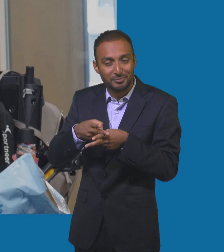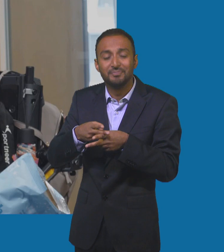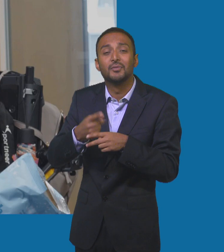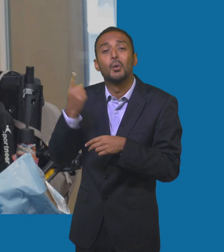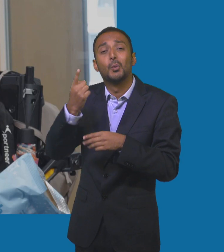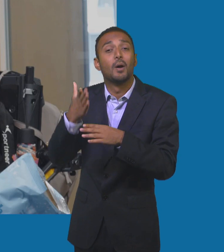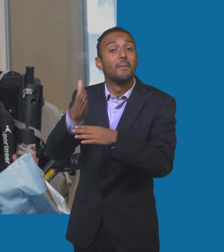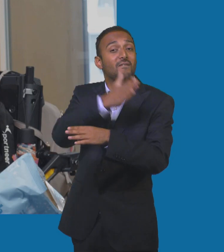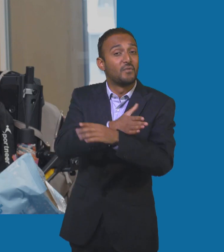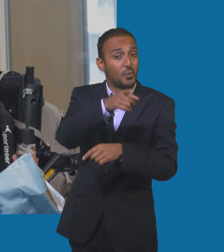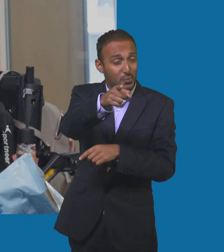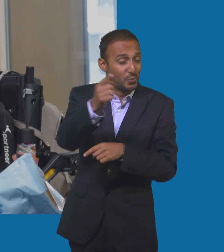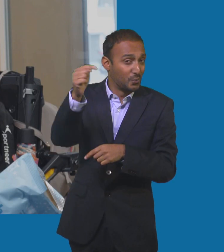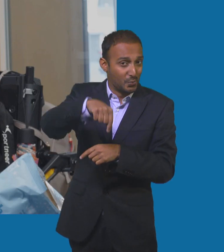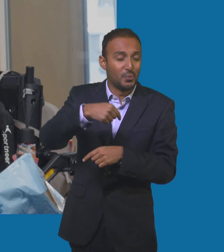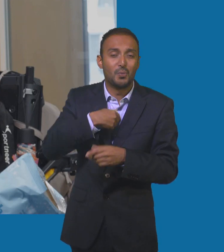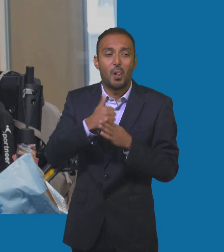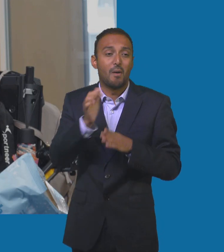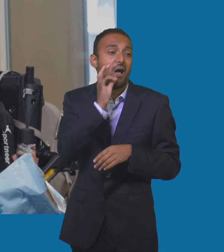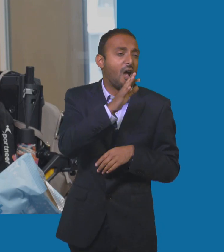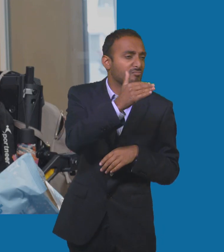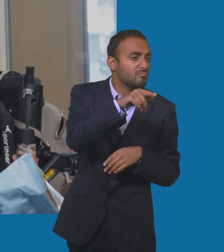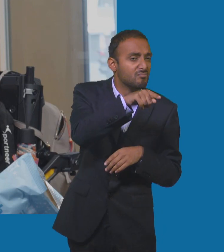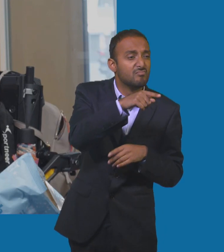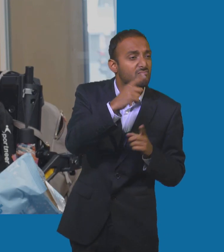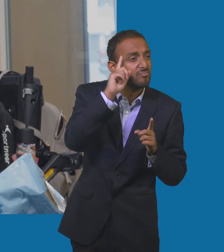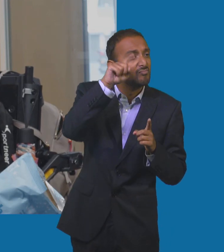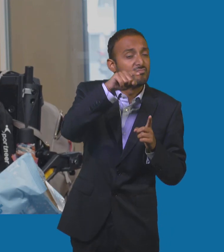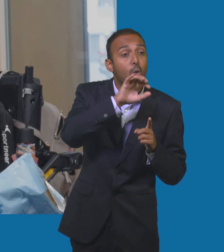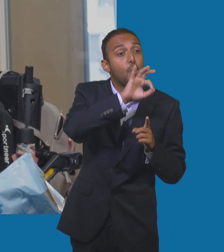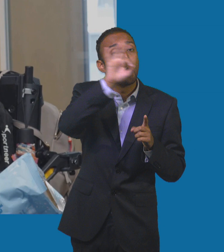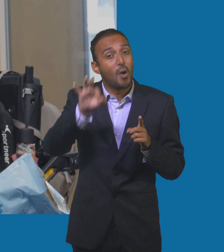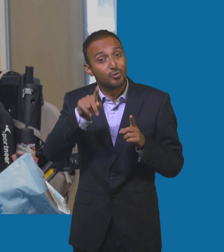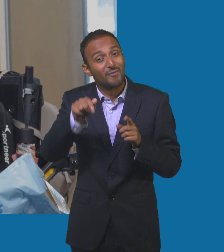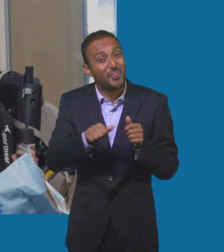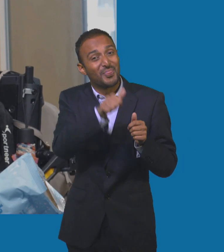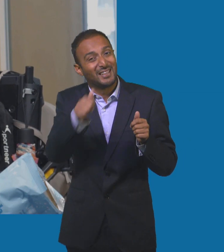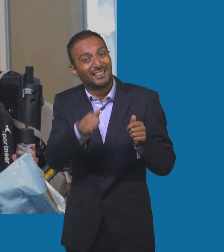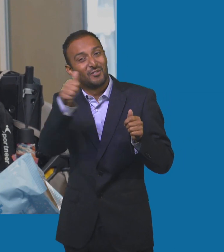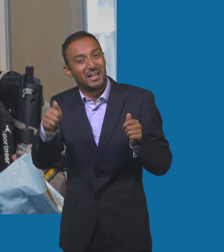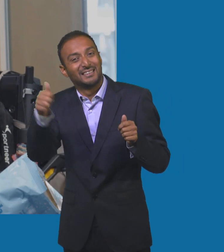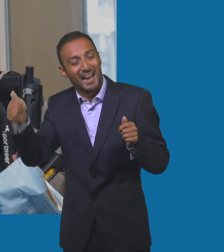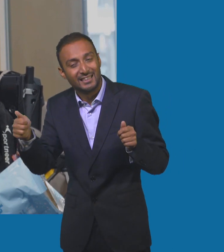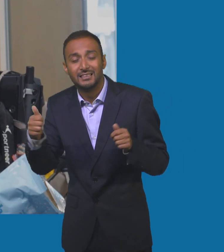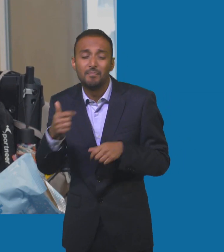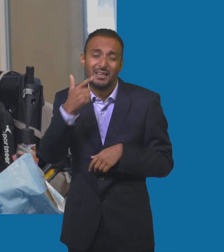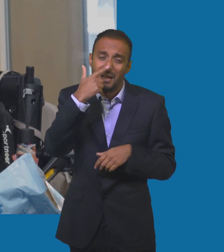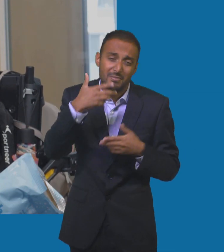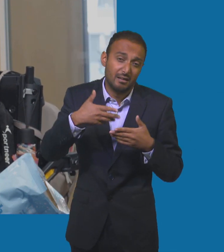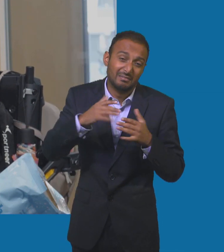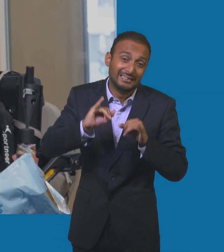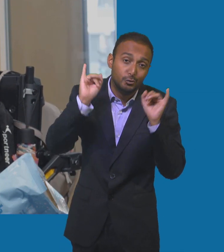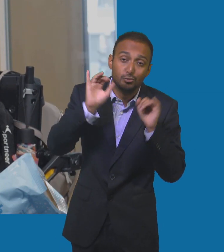previous guests to come up with a question for our current guests, and it can be off the wall, it can be something quite